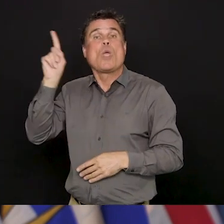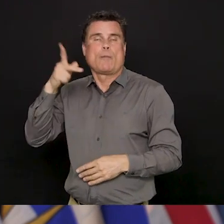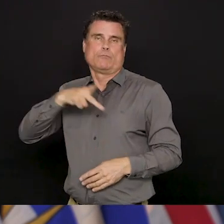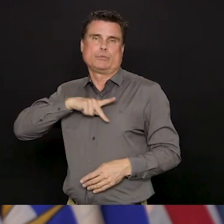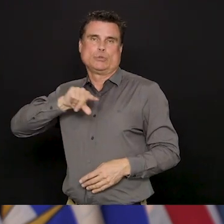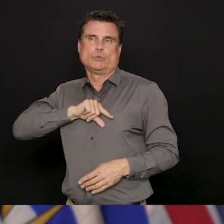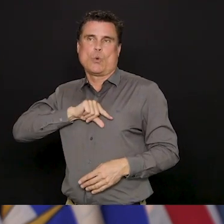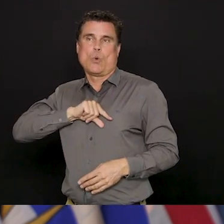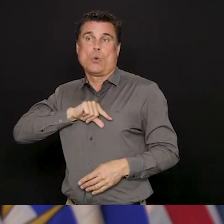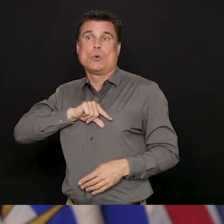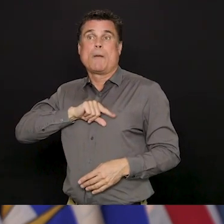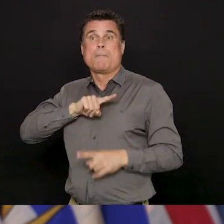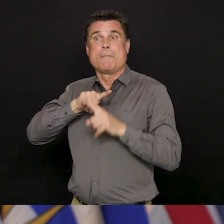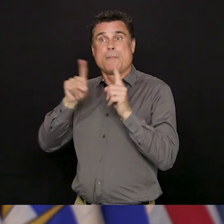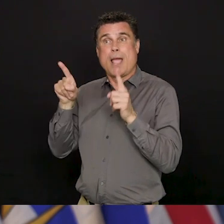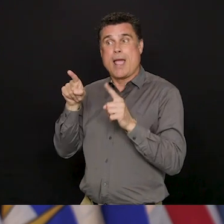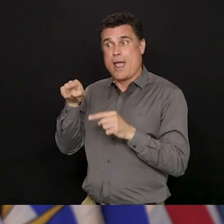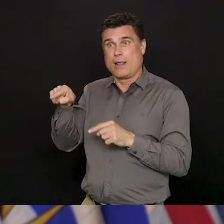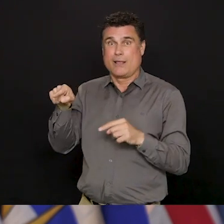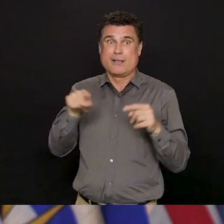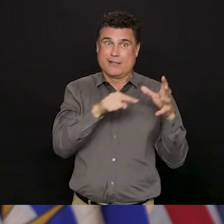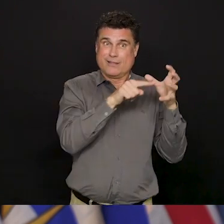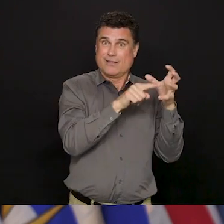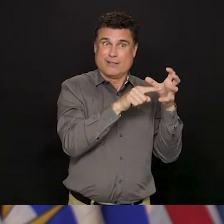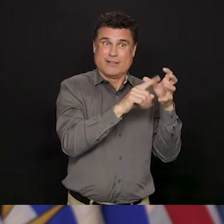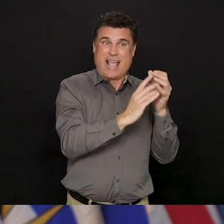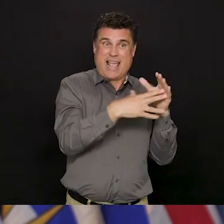there's concern about this, and I'm just wondering if you're aware